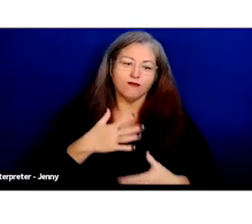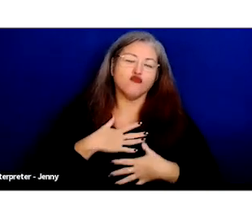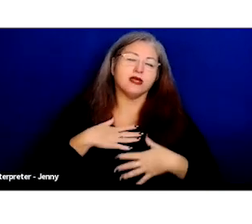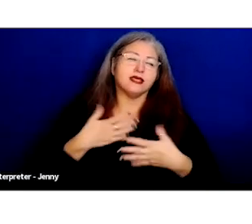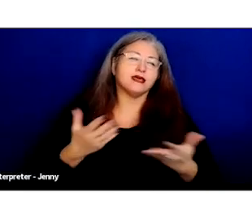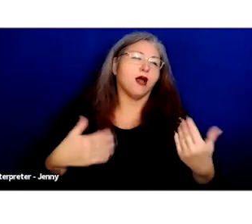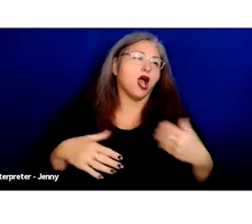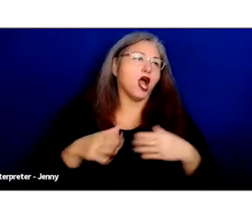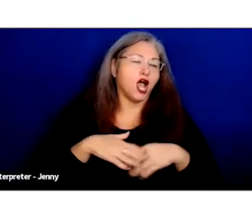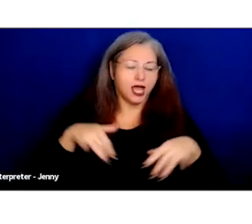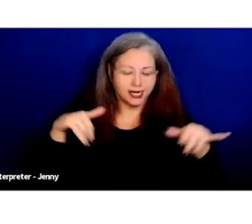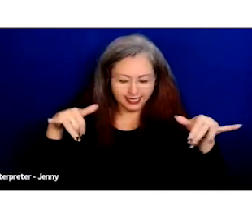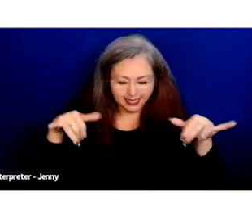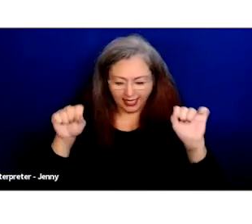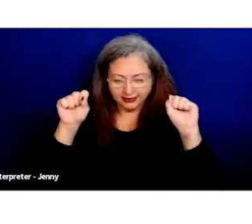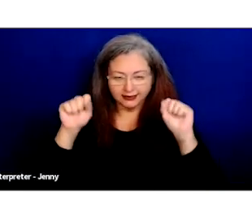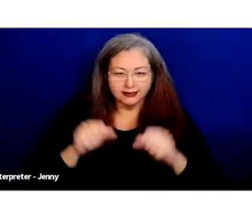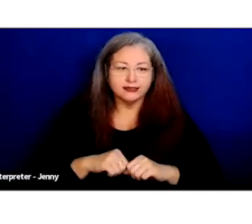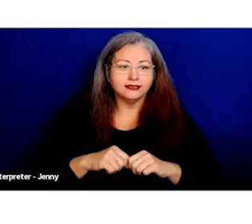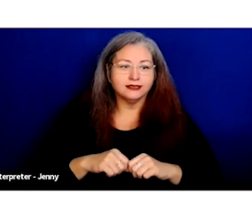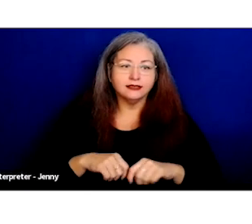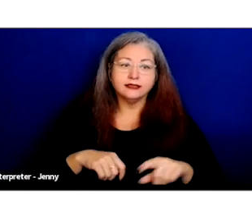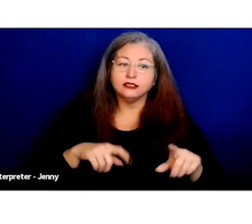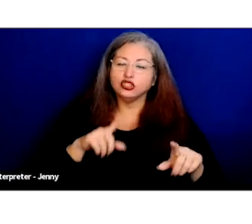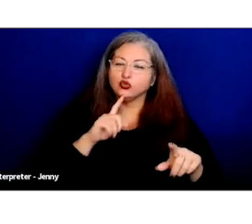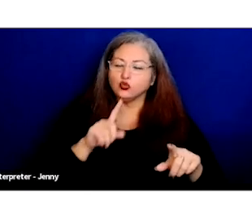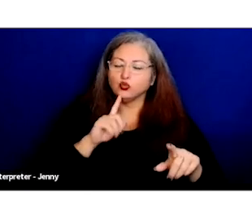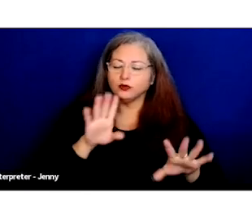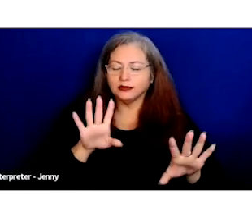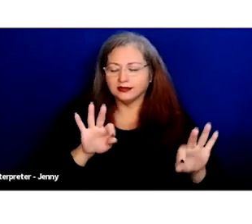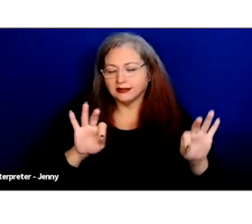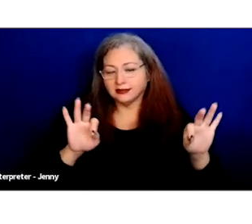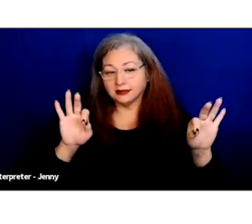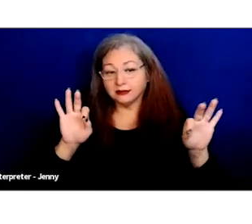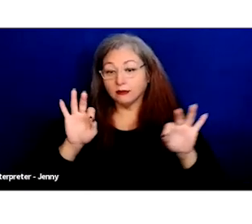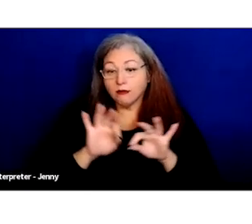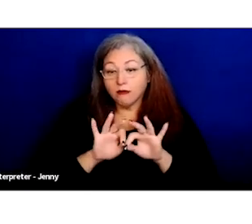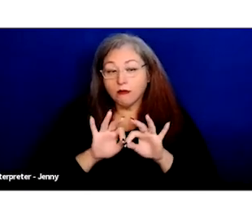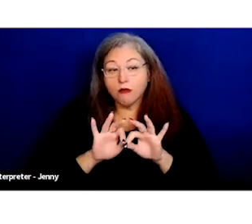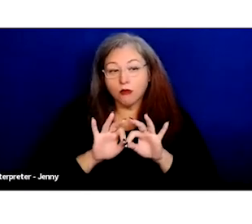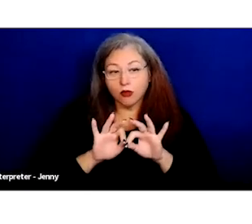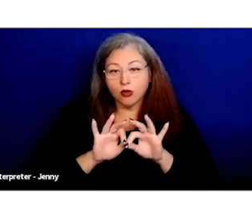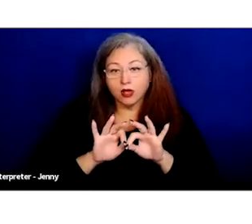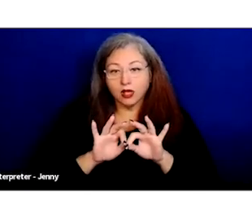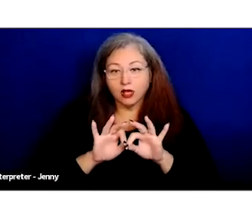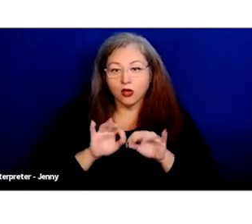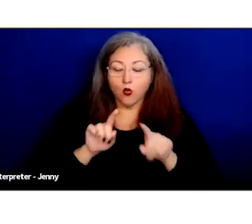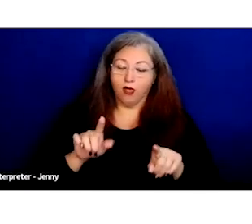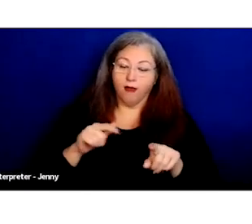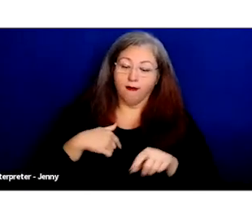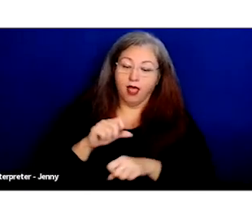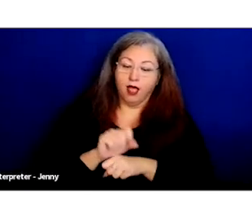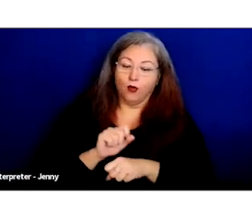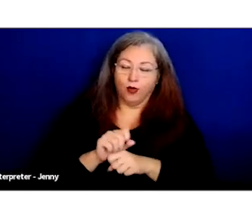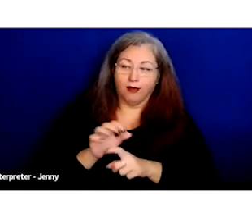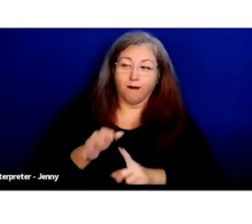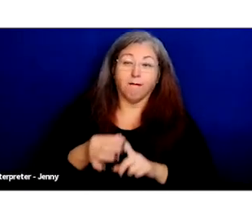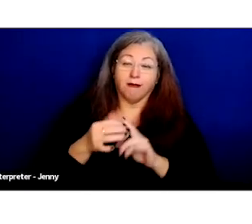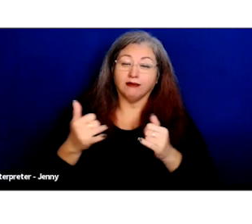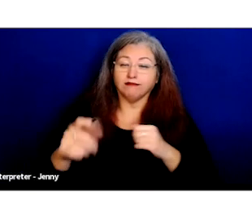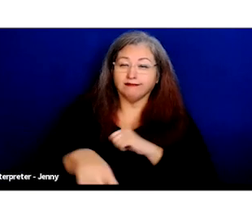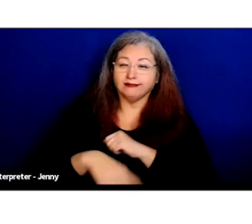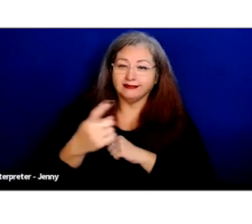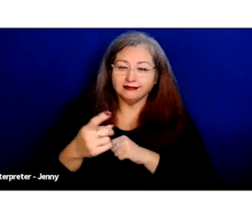yes. And it's really, really important in my work, especially at this time